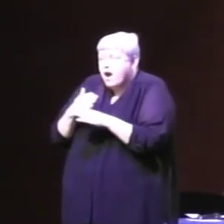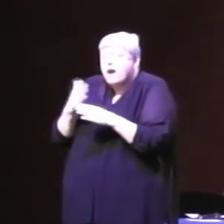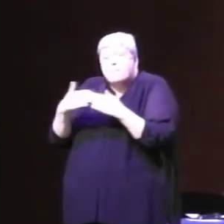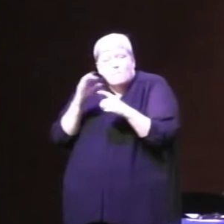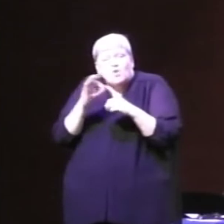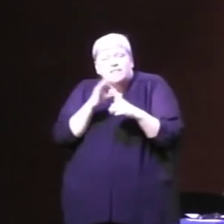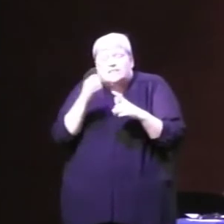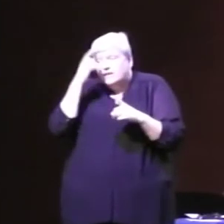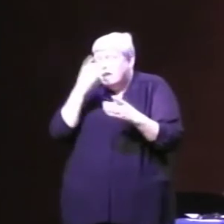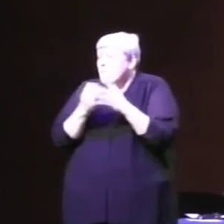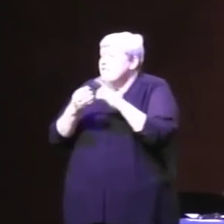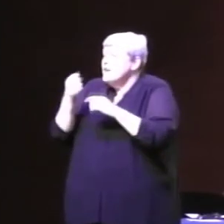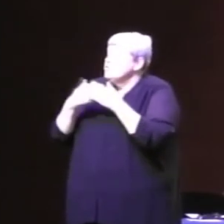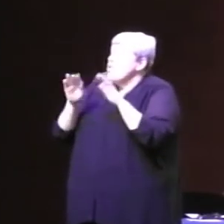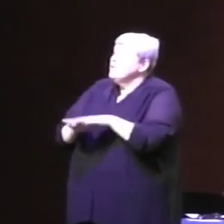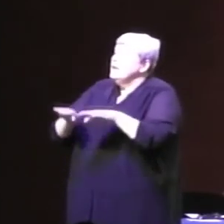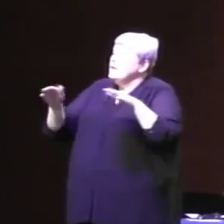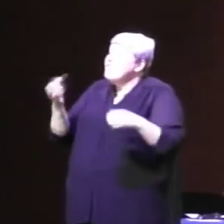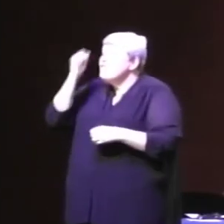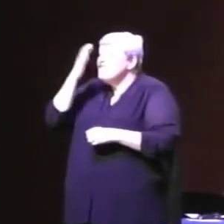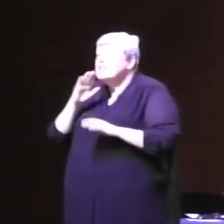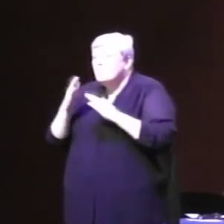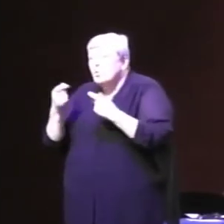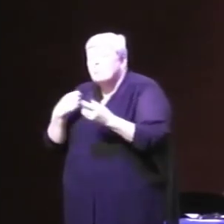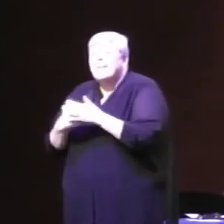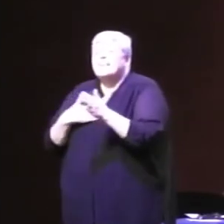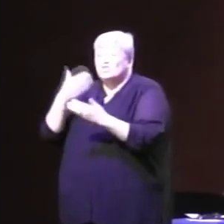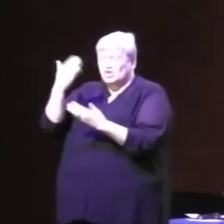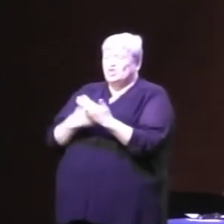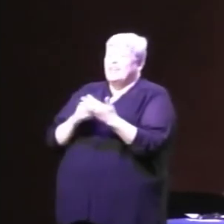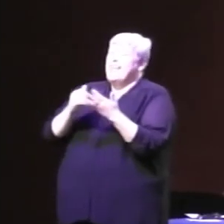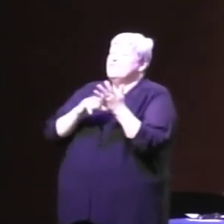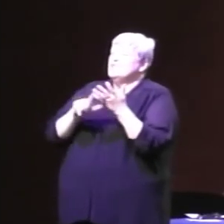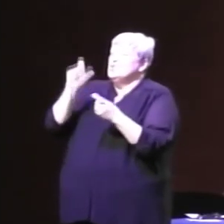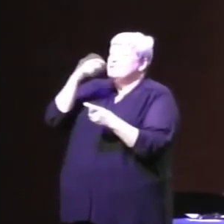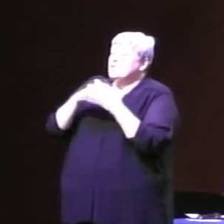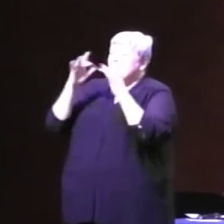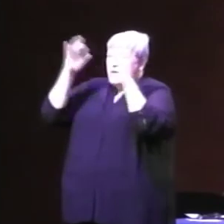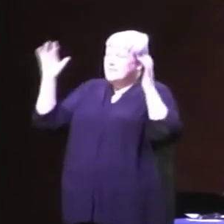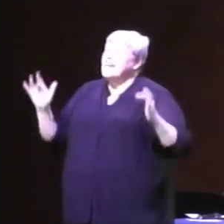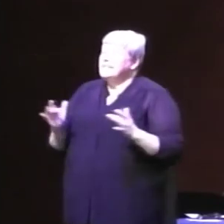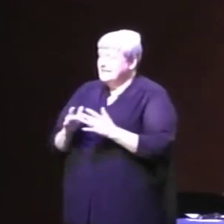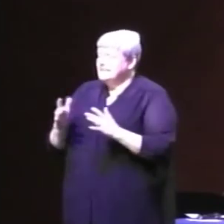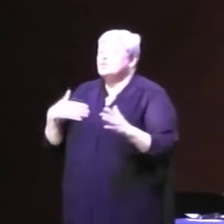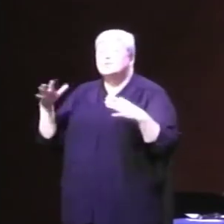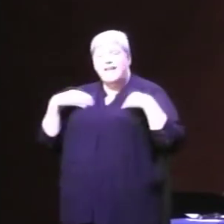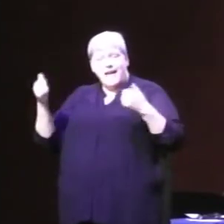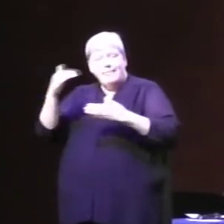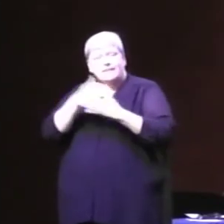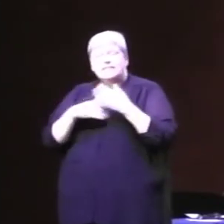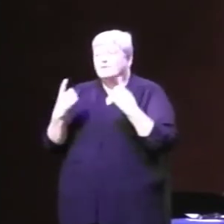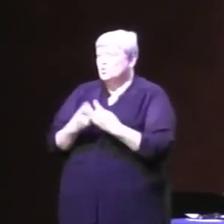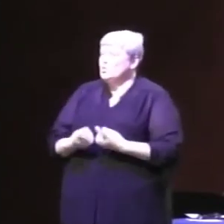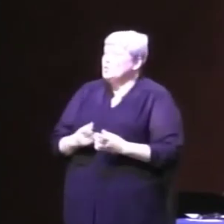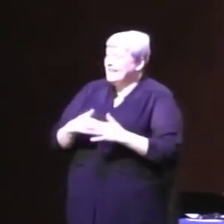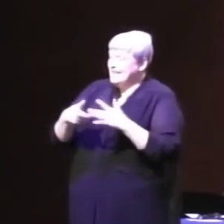can be found on the STC Women's Committee Facebook page and the STC website, which includes a health and safety toolkit we have developed that focuses